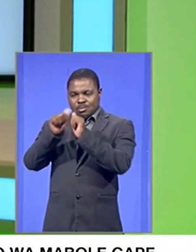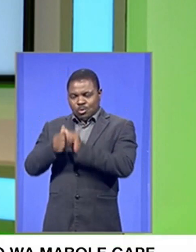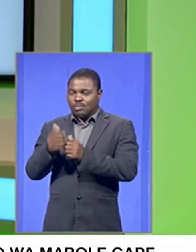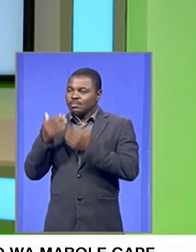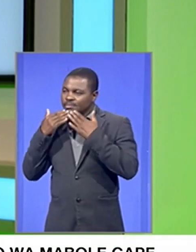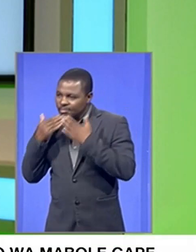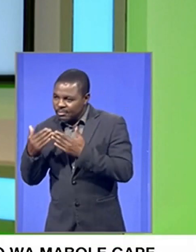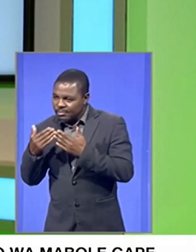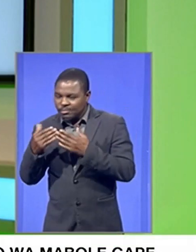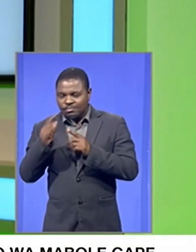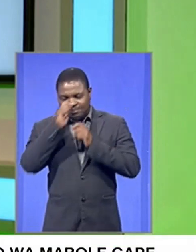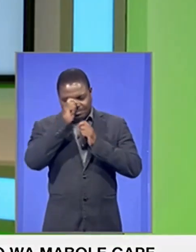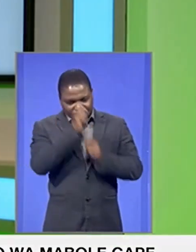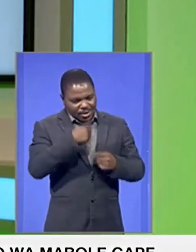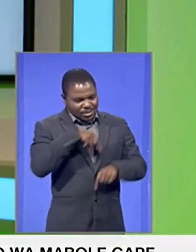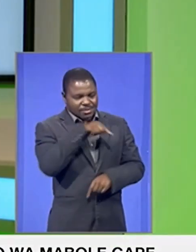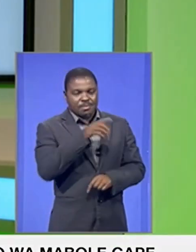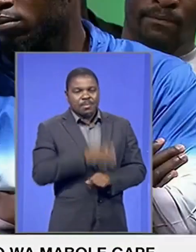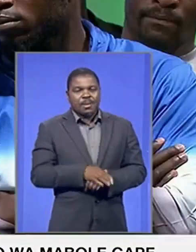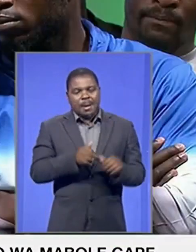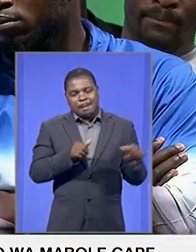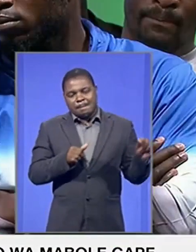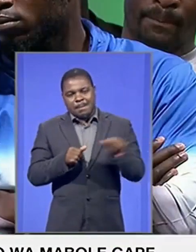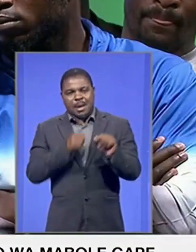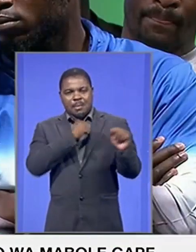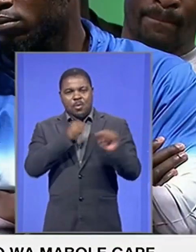acknowledged us and that you're going to bring boxing back.